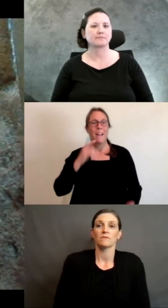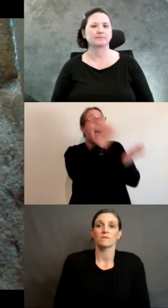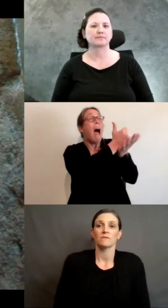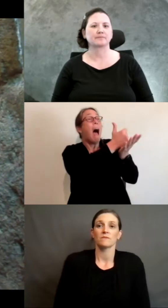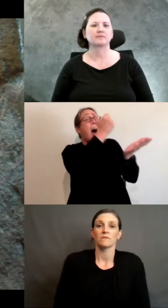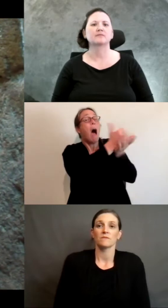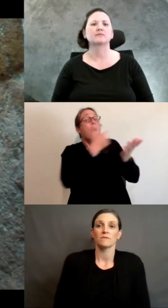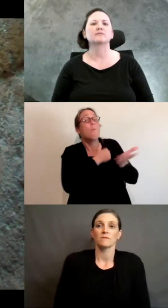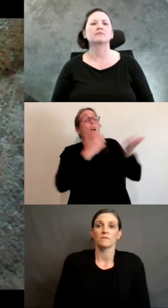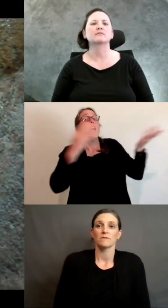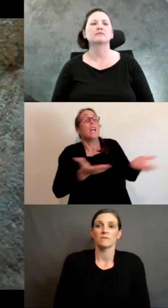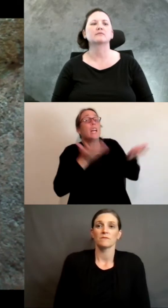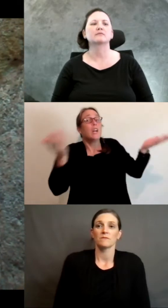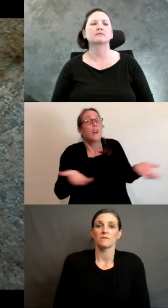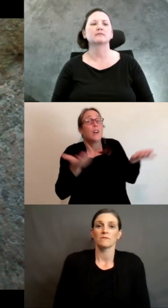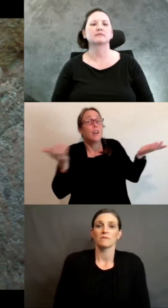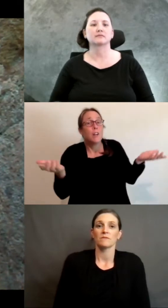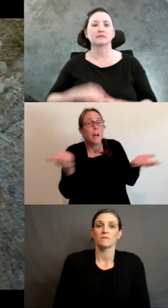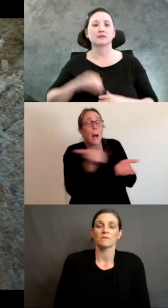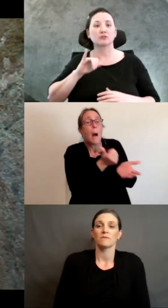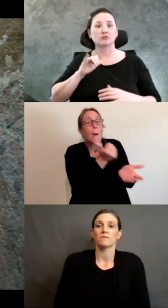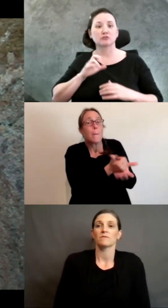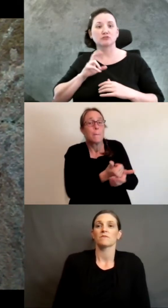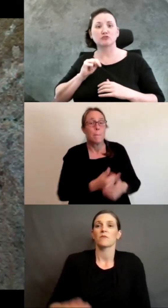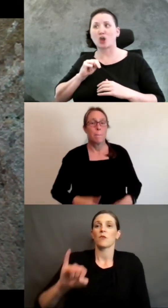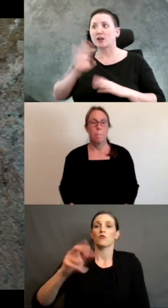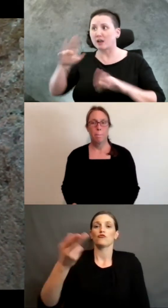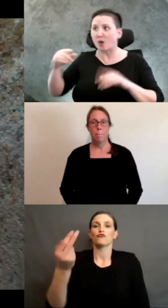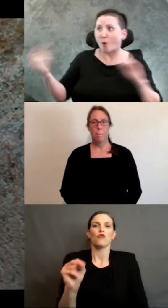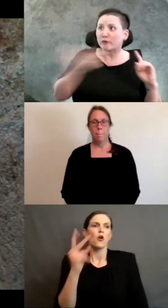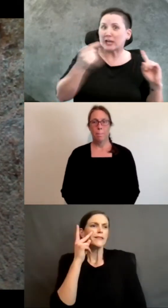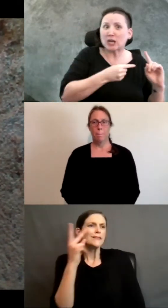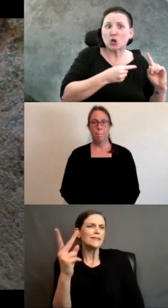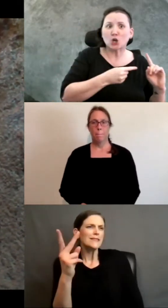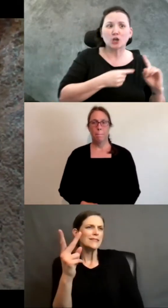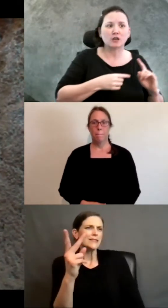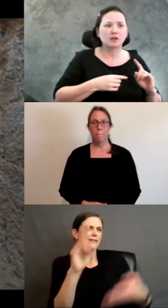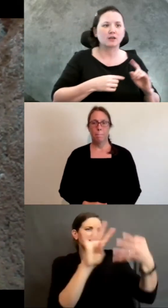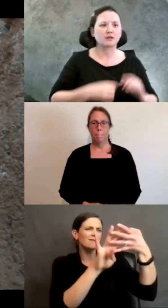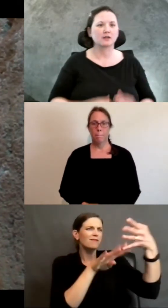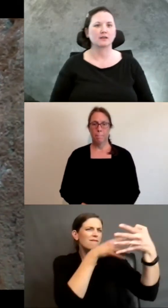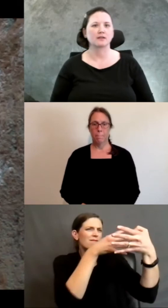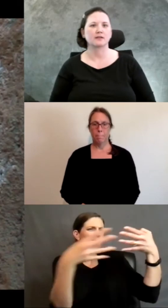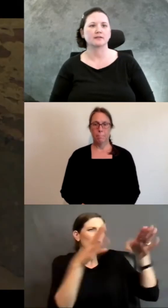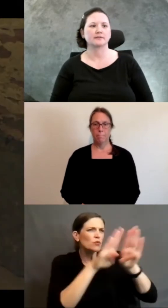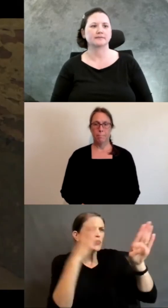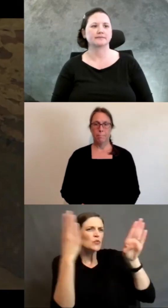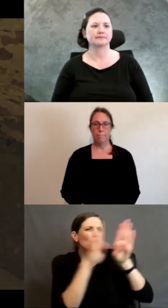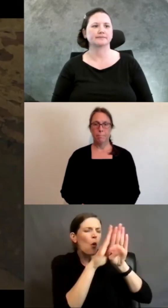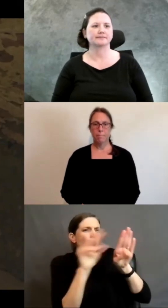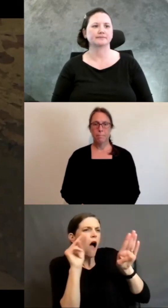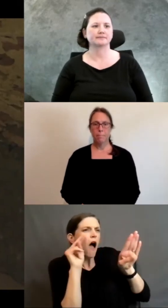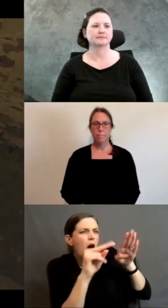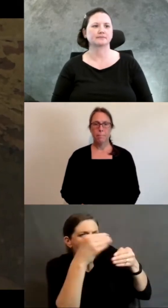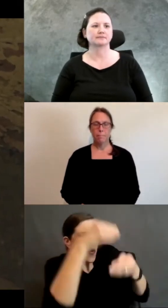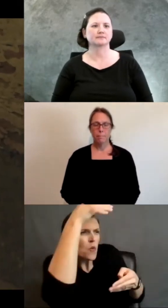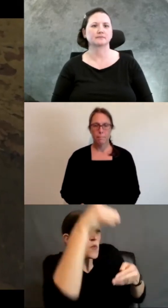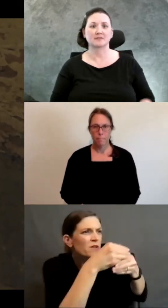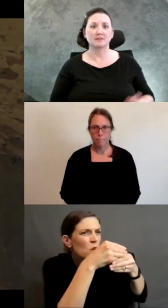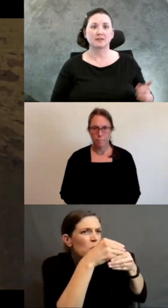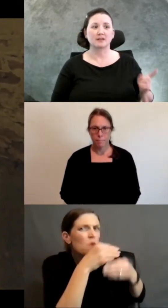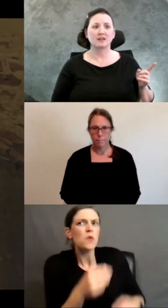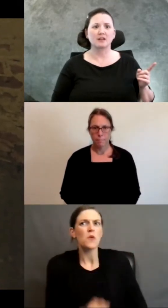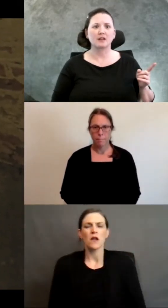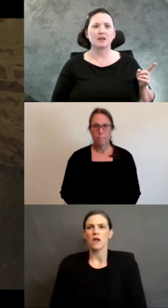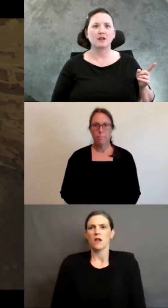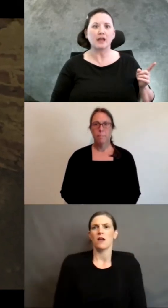Over here. John runs to a barred door and looks through a small window. It's Brad. And